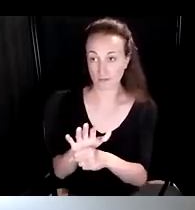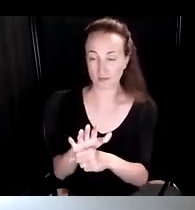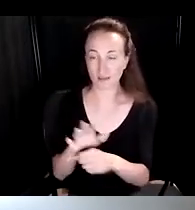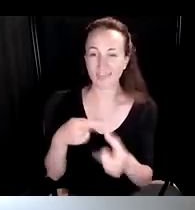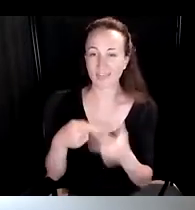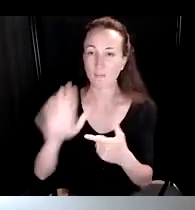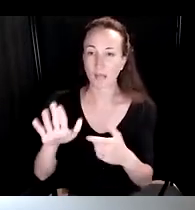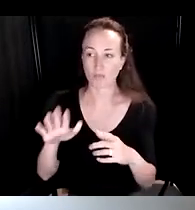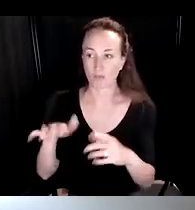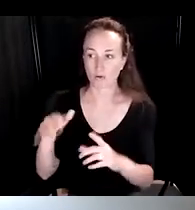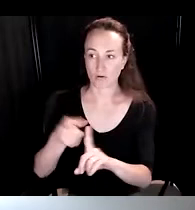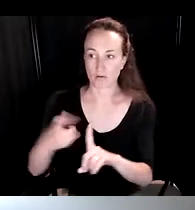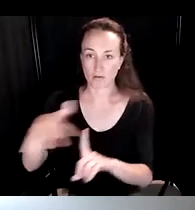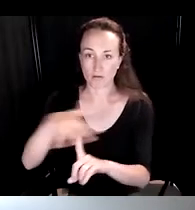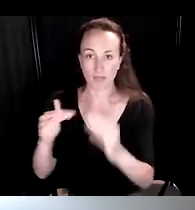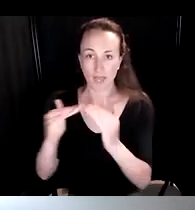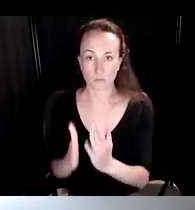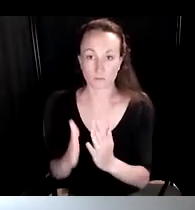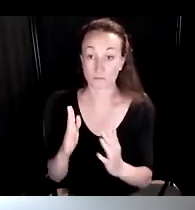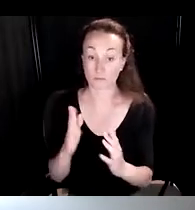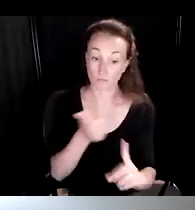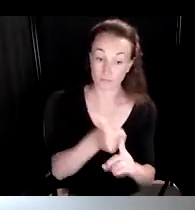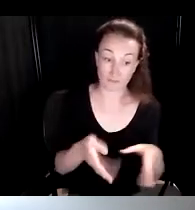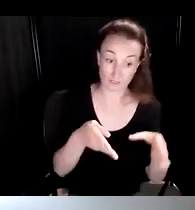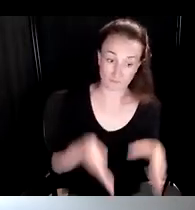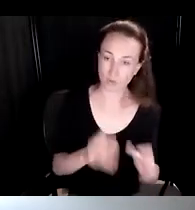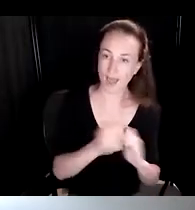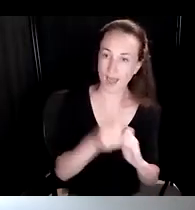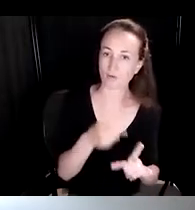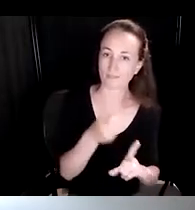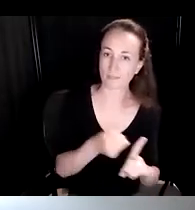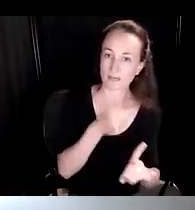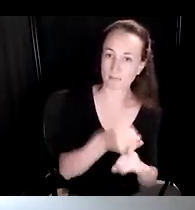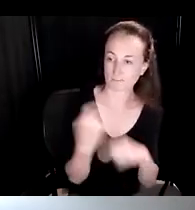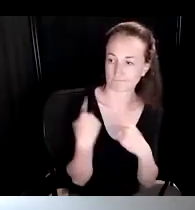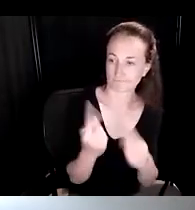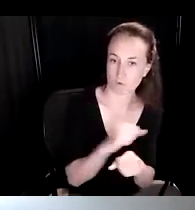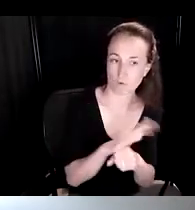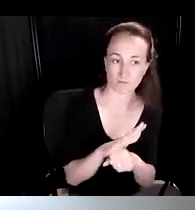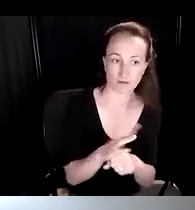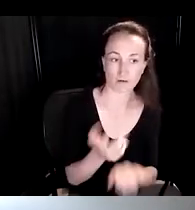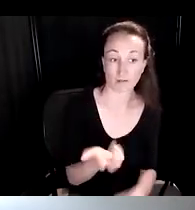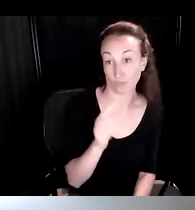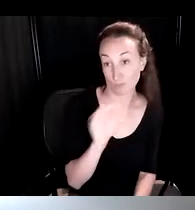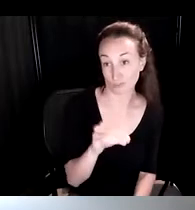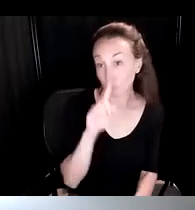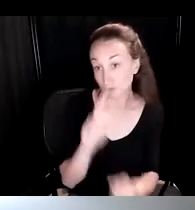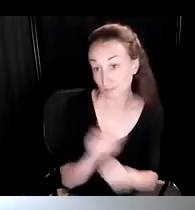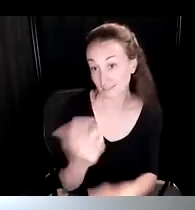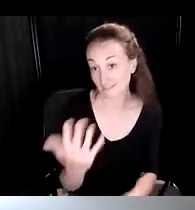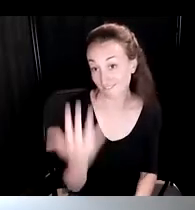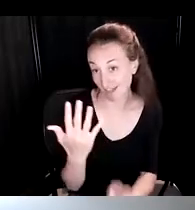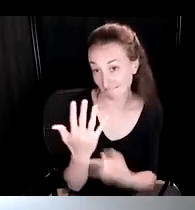household. So in terms of how they themselves have been affected, 3%, which is 5,